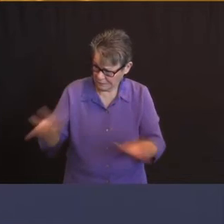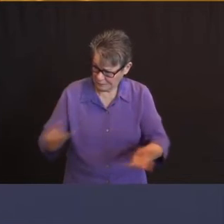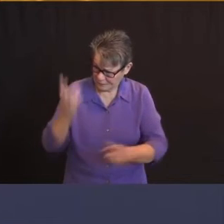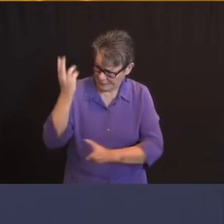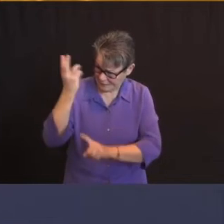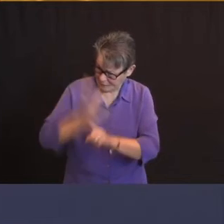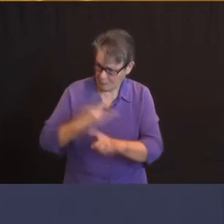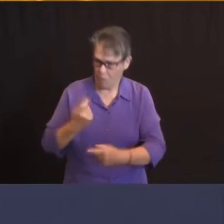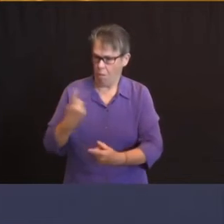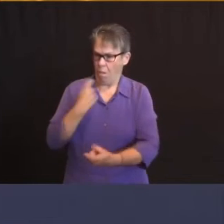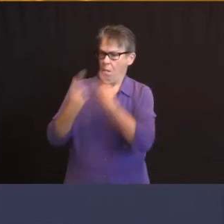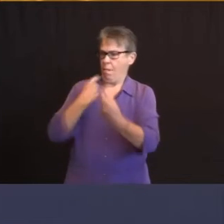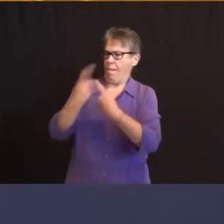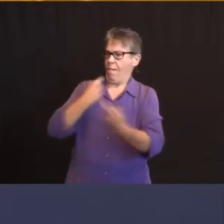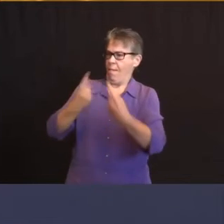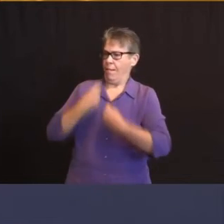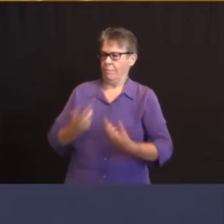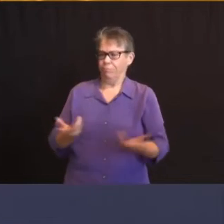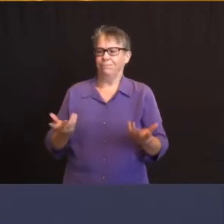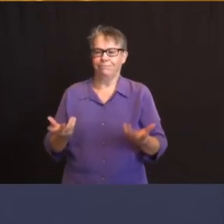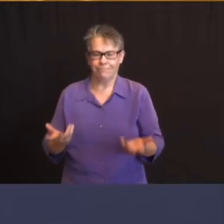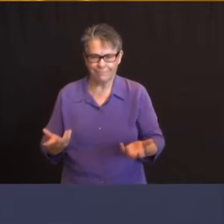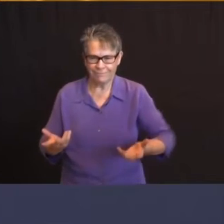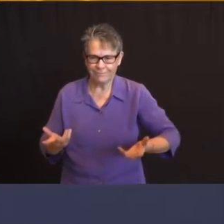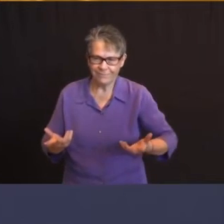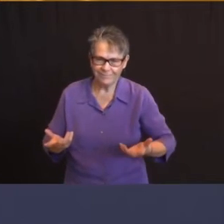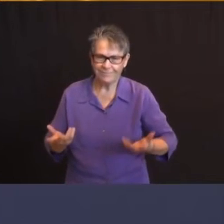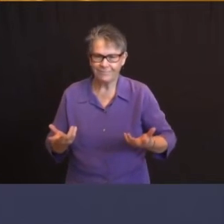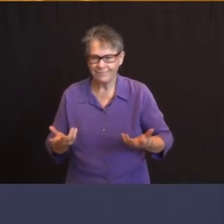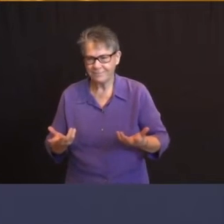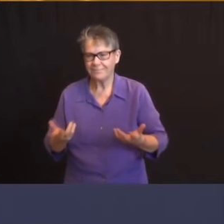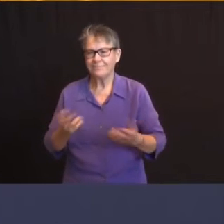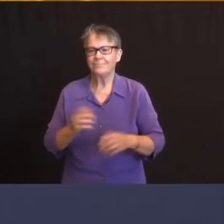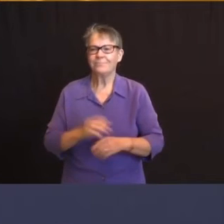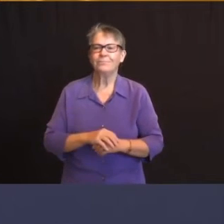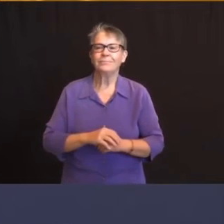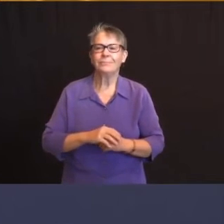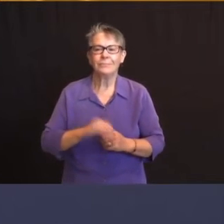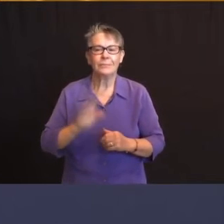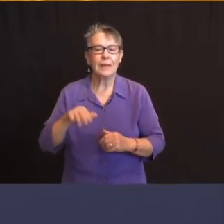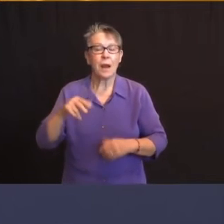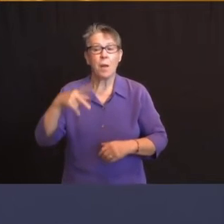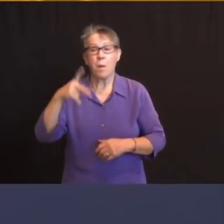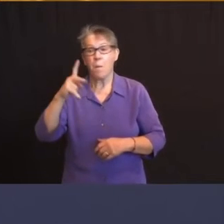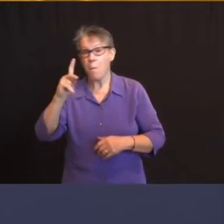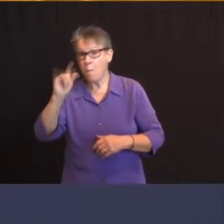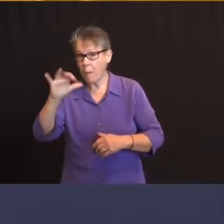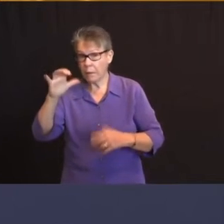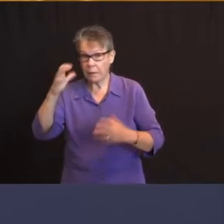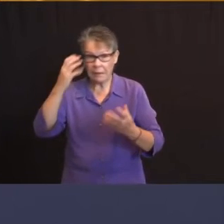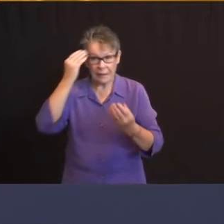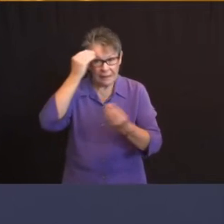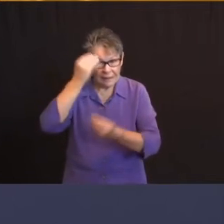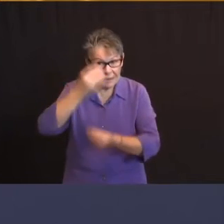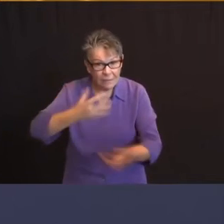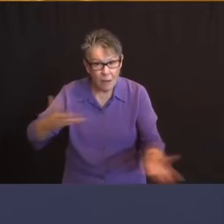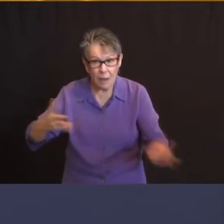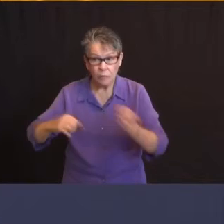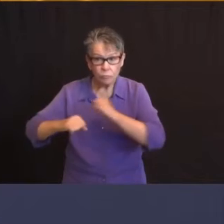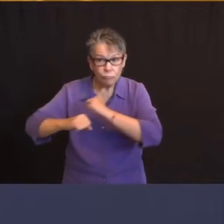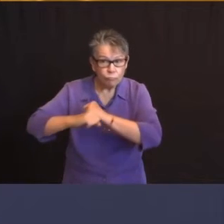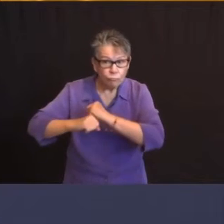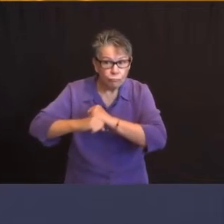Public information campaign, yes. In particular, to reiterate, assuming it gets through all the